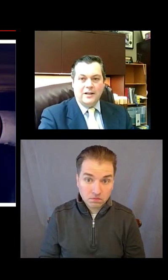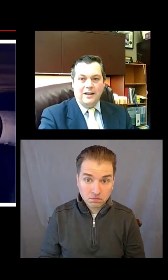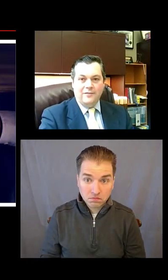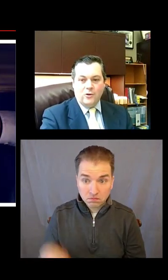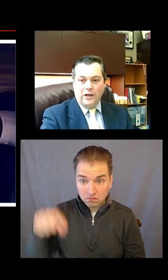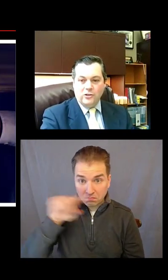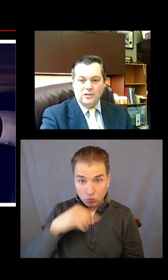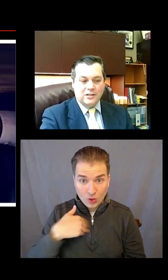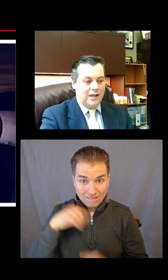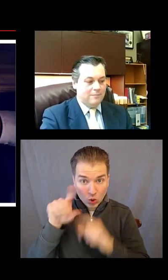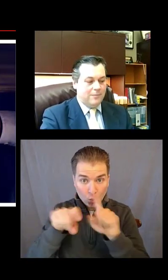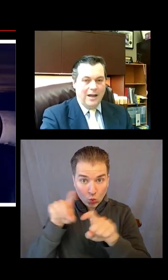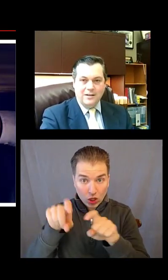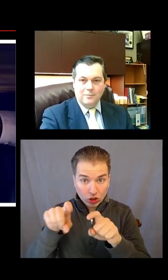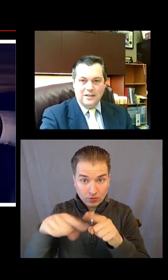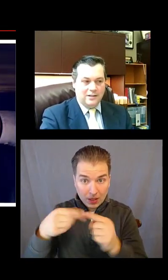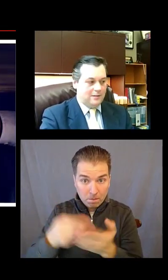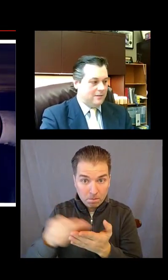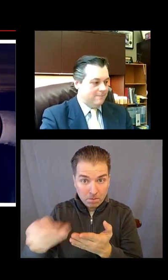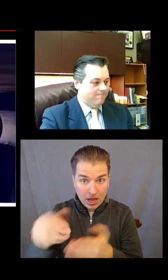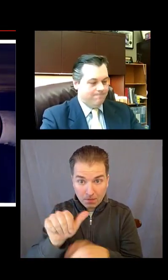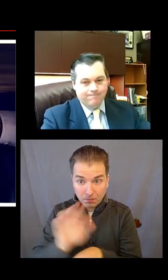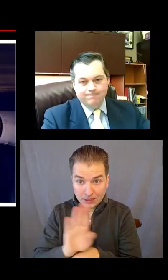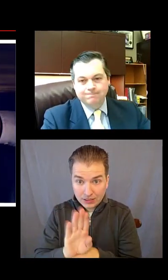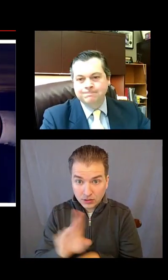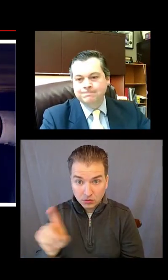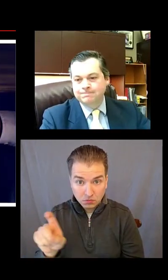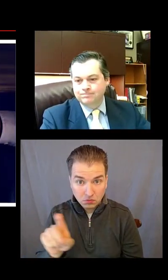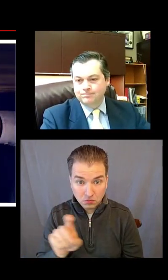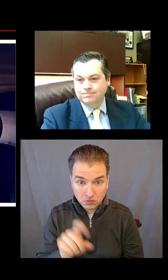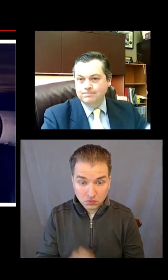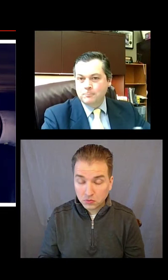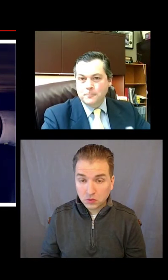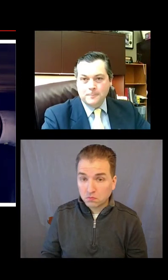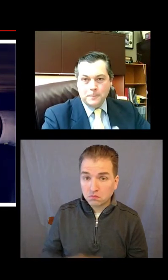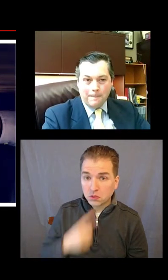Does anybody have any questions on buying a business?